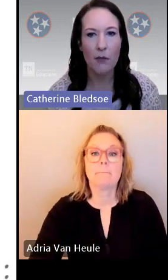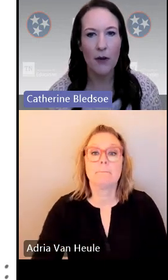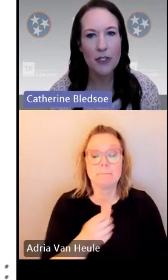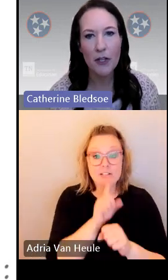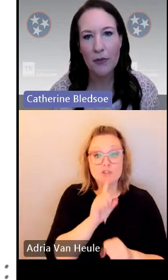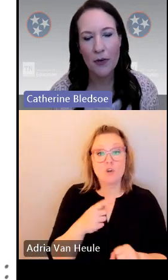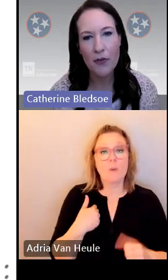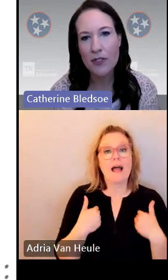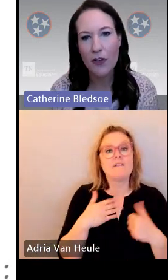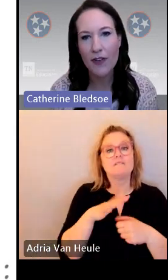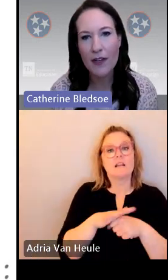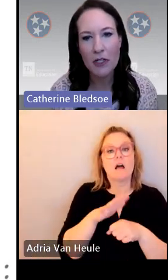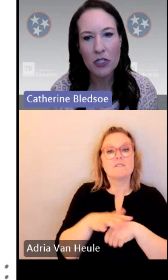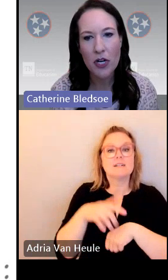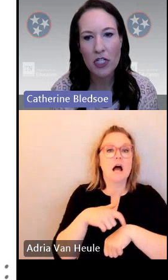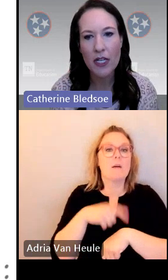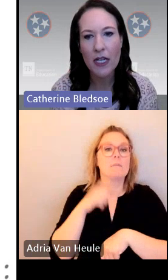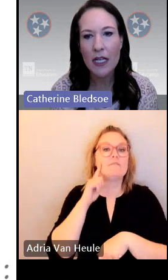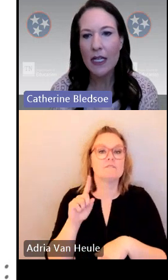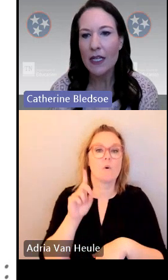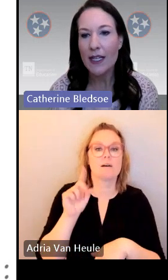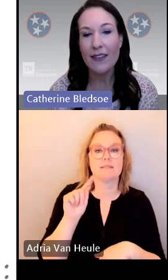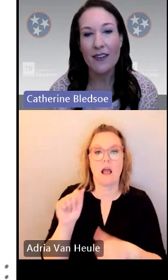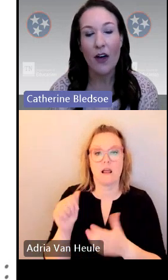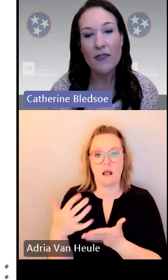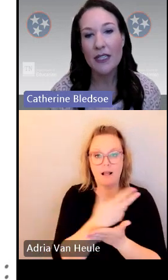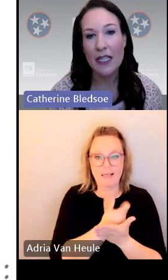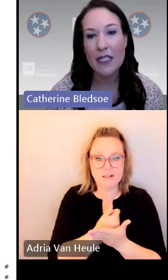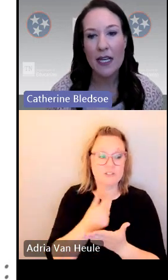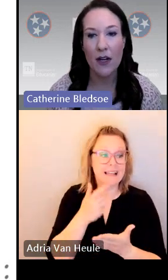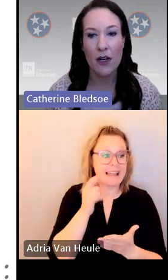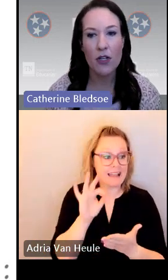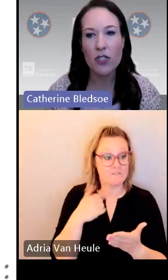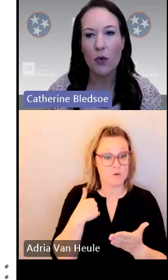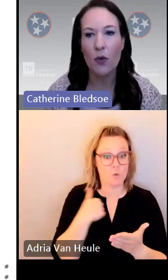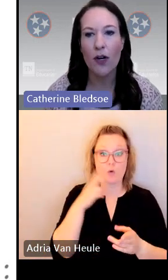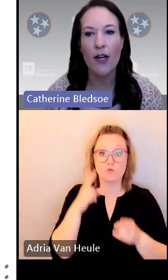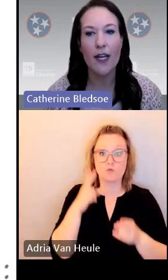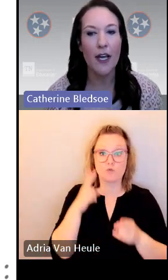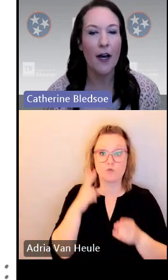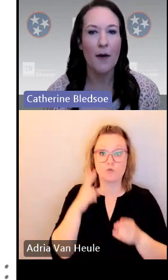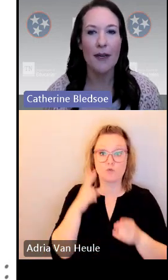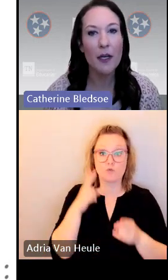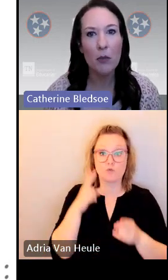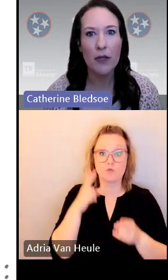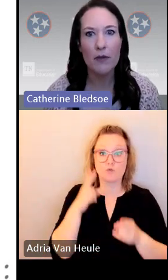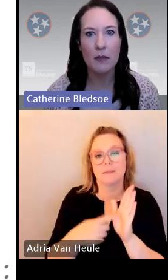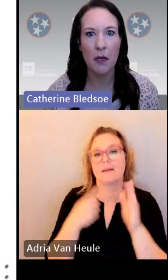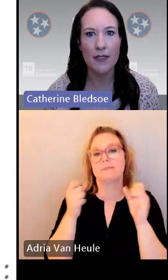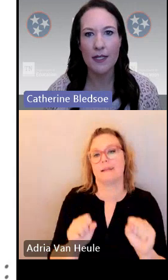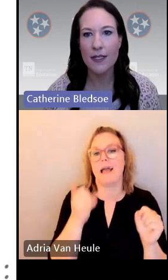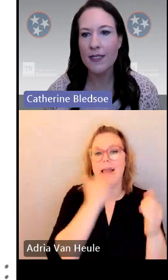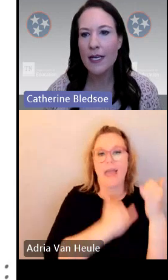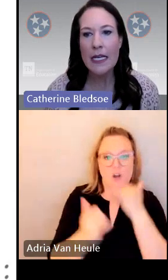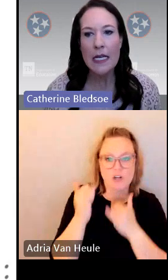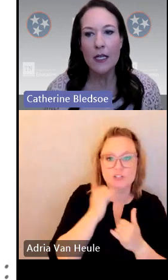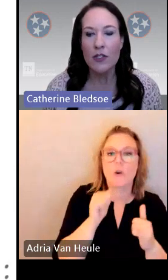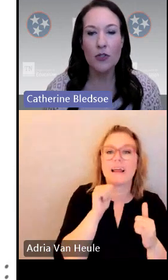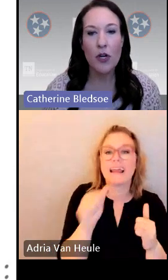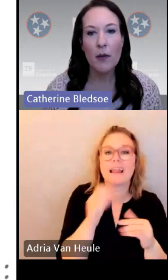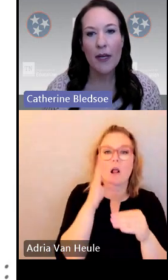process, rushing through the survey administration can often lead to errors or incomplete